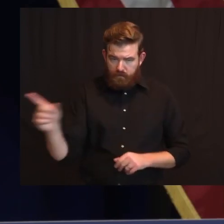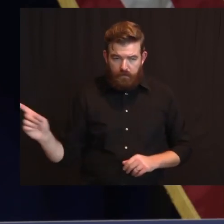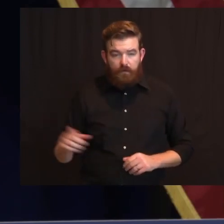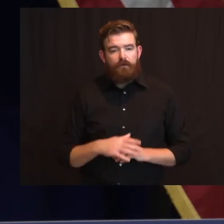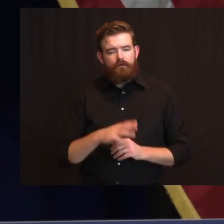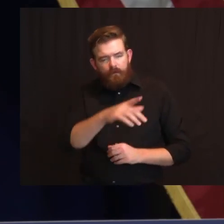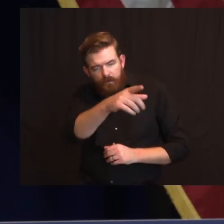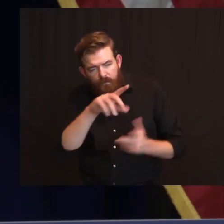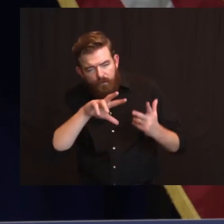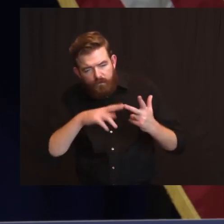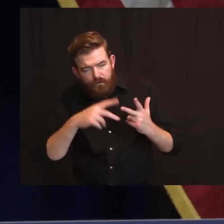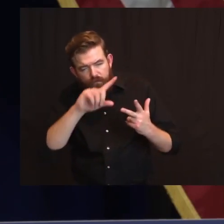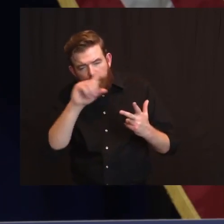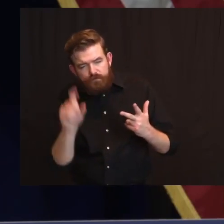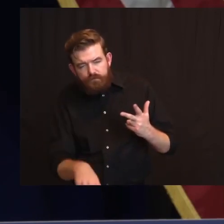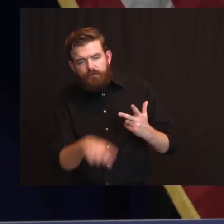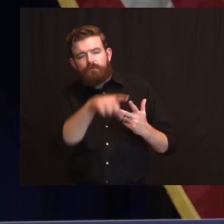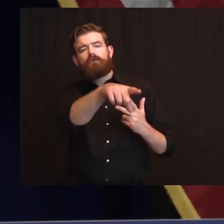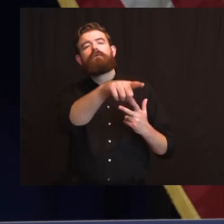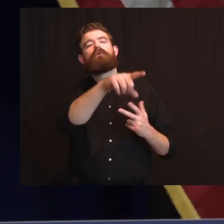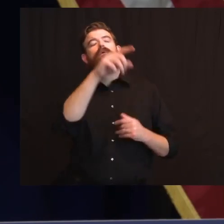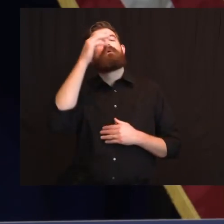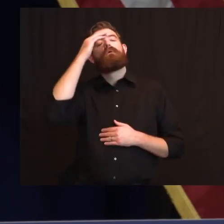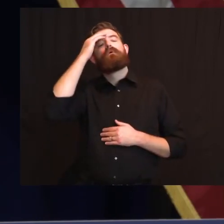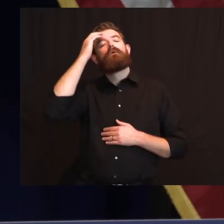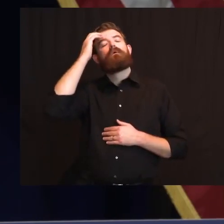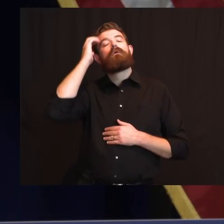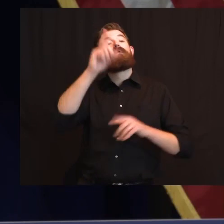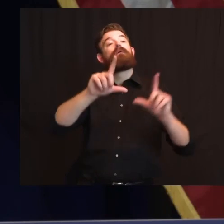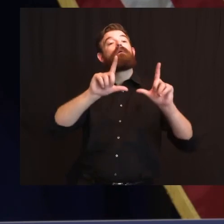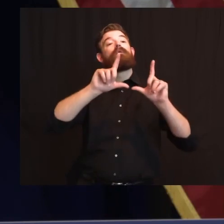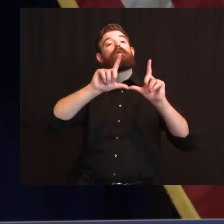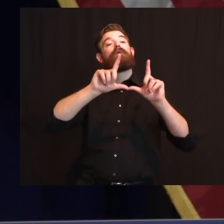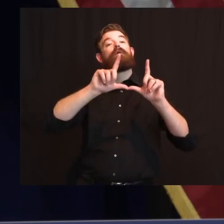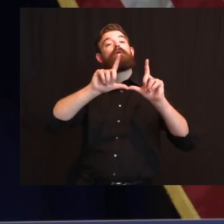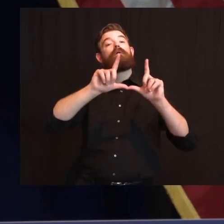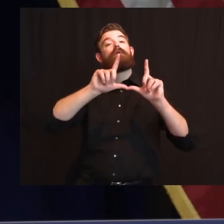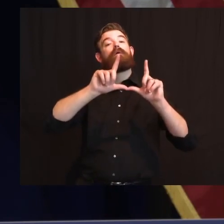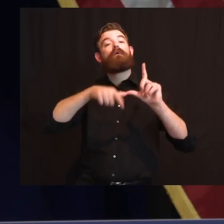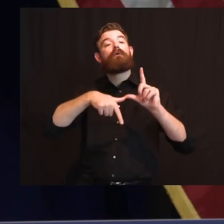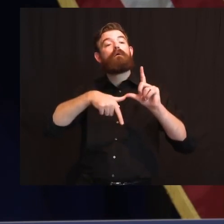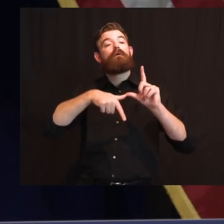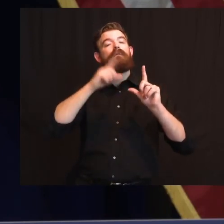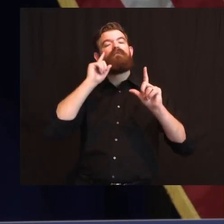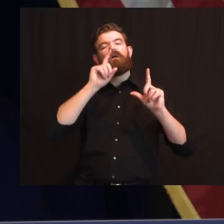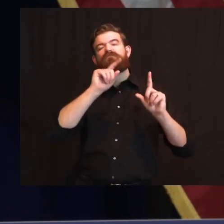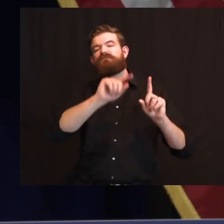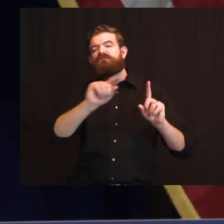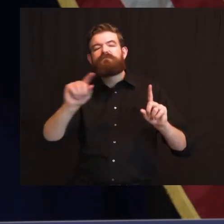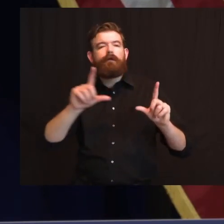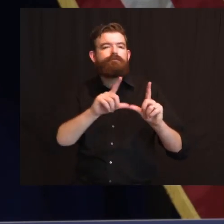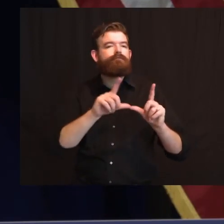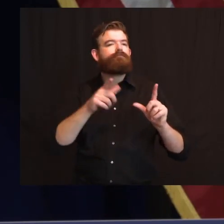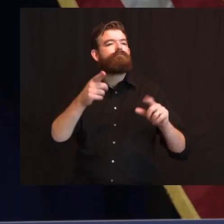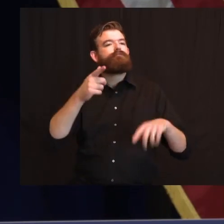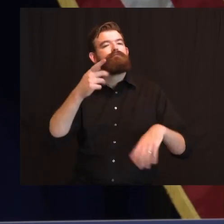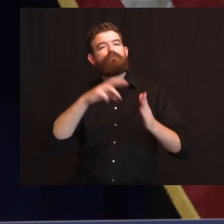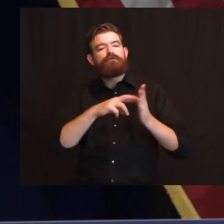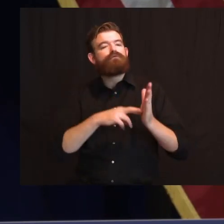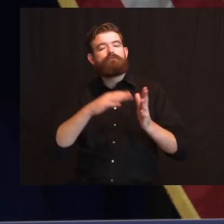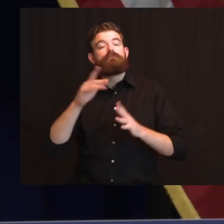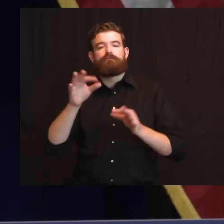extend expiration dates to the end of 2020. Well, by definition, if you have an expiration date, you have a document that needs to